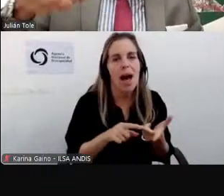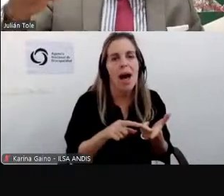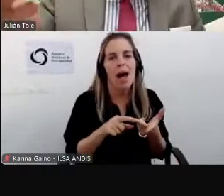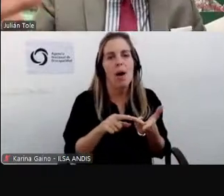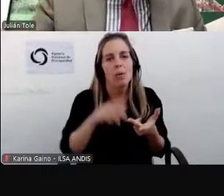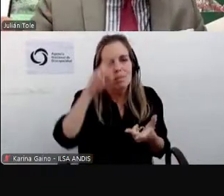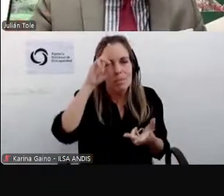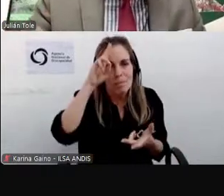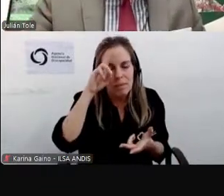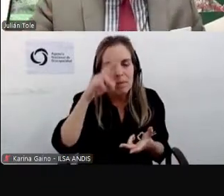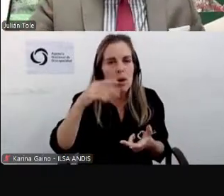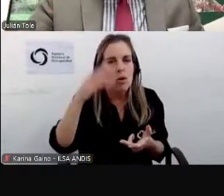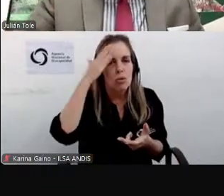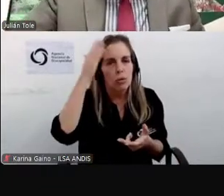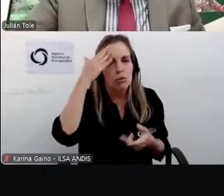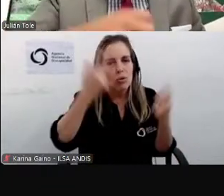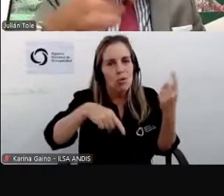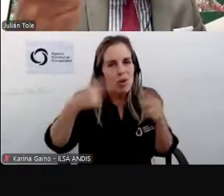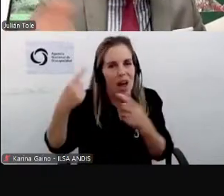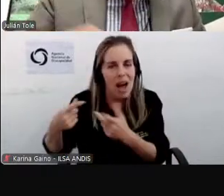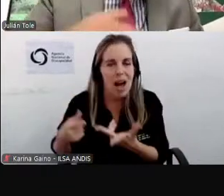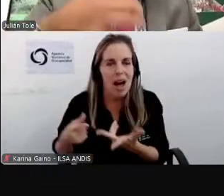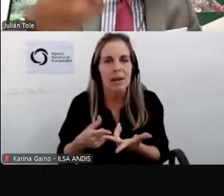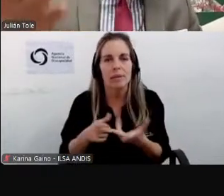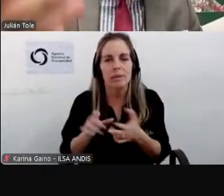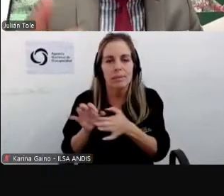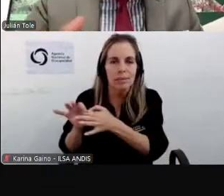dialogue or a multicultural approach,